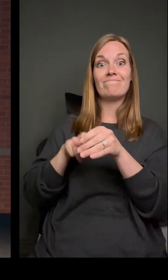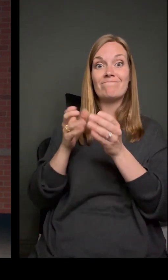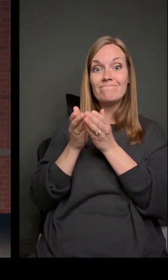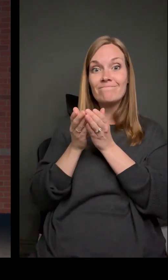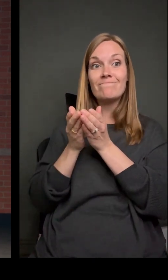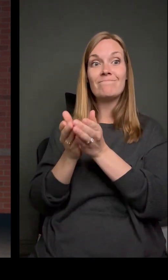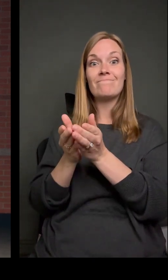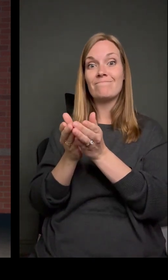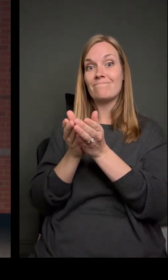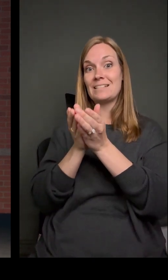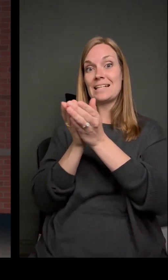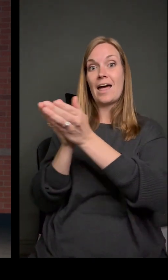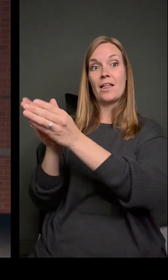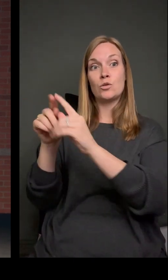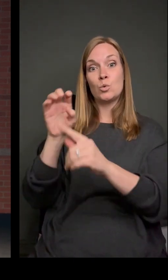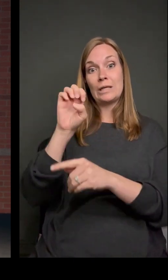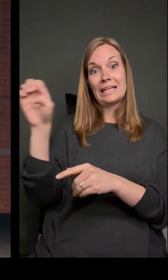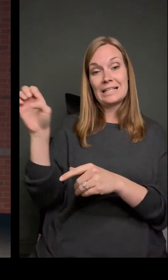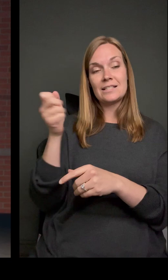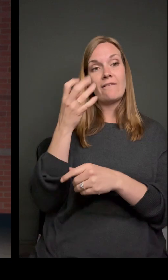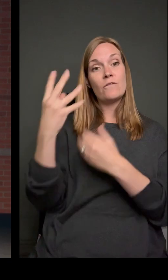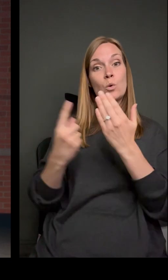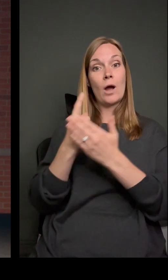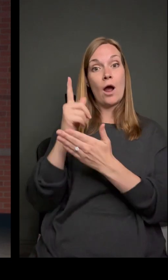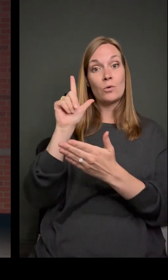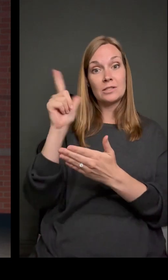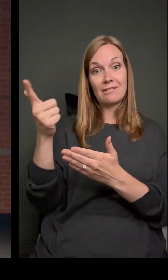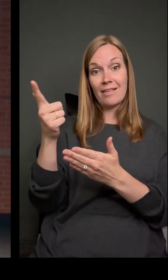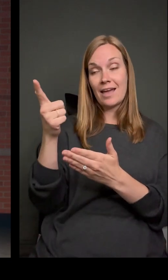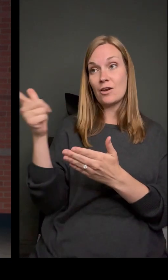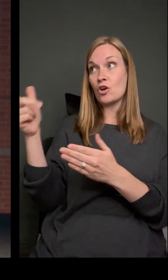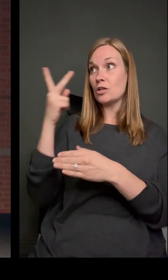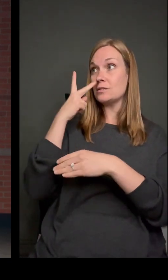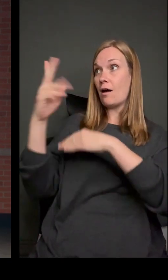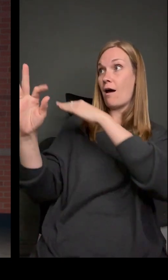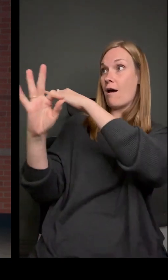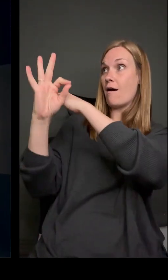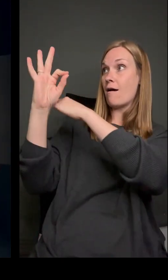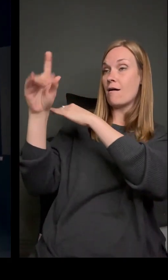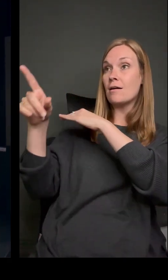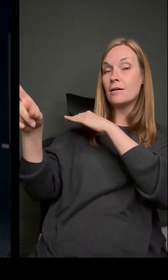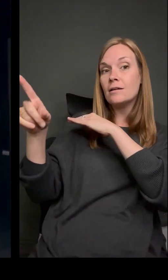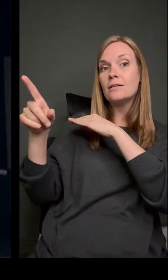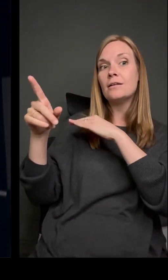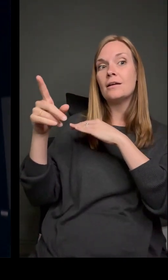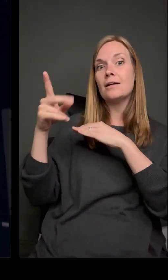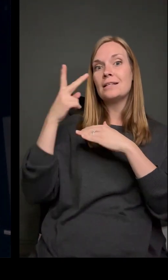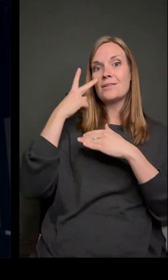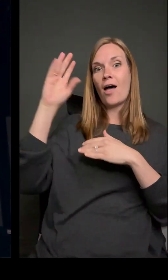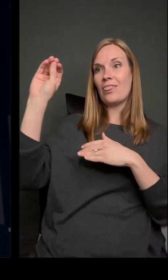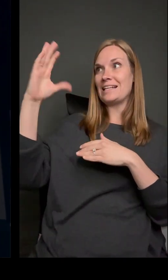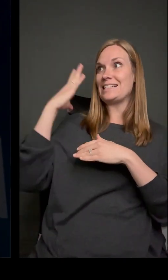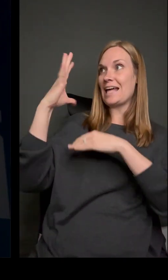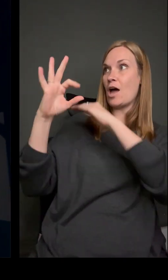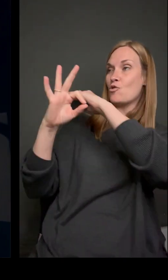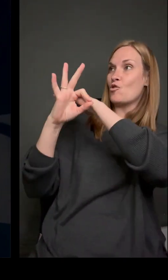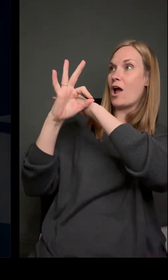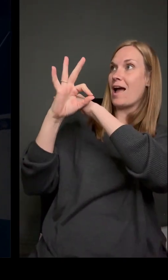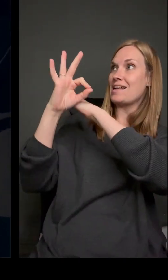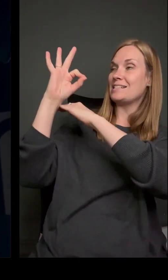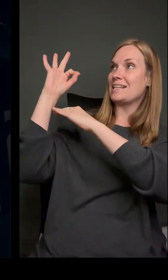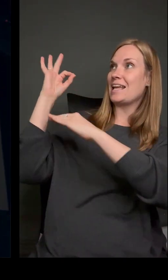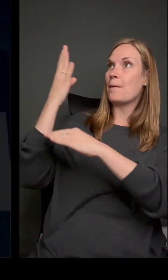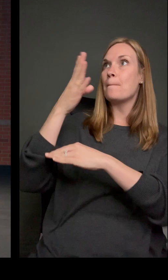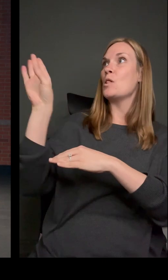headed to the east. A few hours later, when he looked to the horizon to the east, he saw the sun rising in a clear